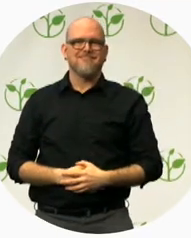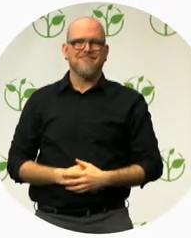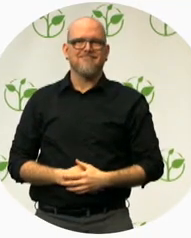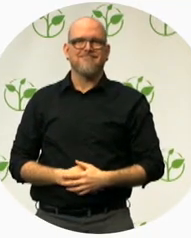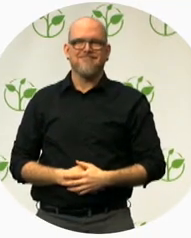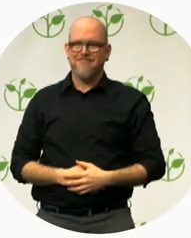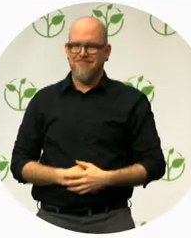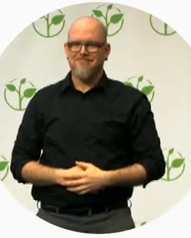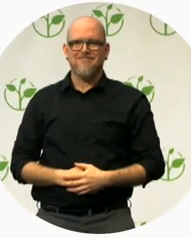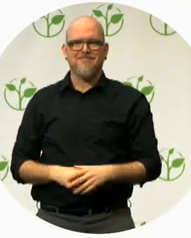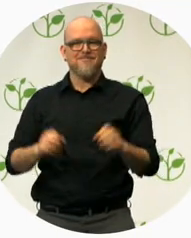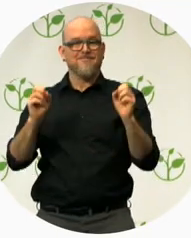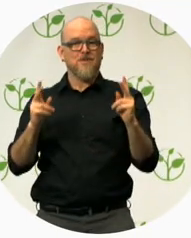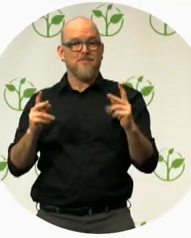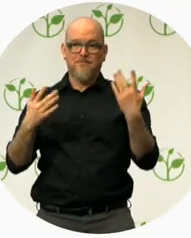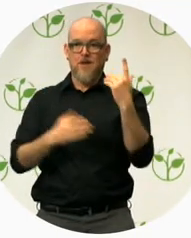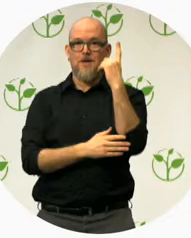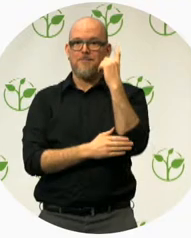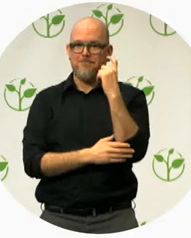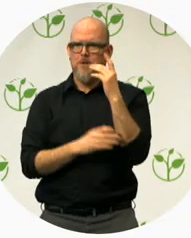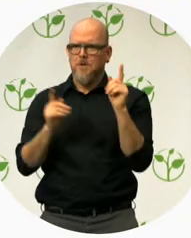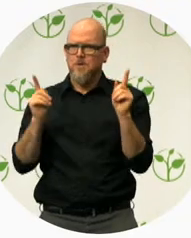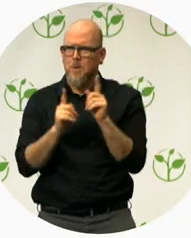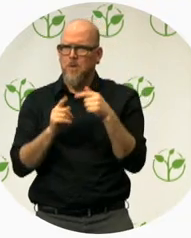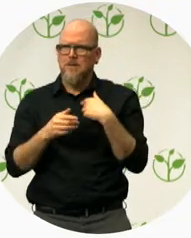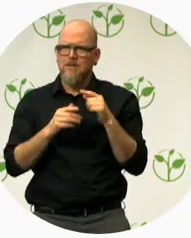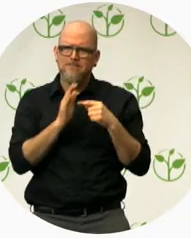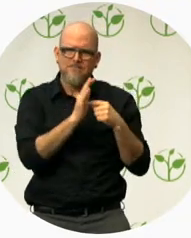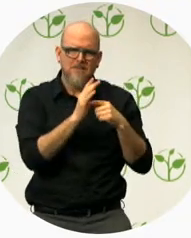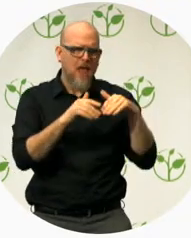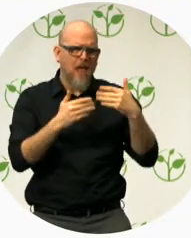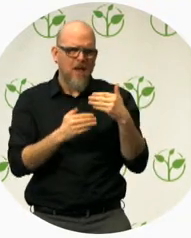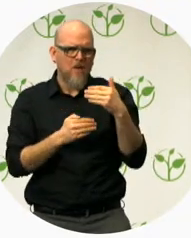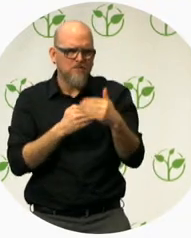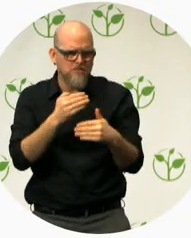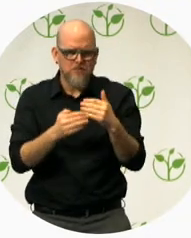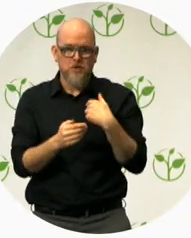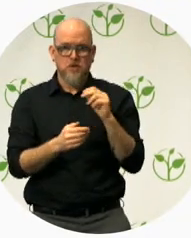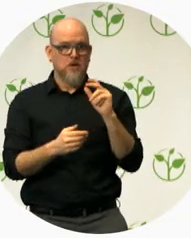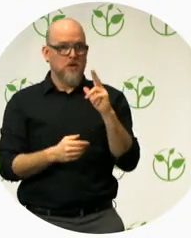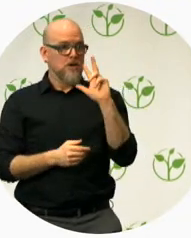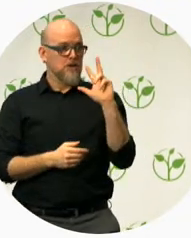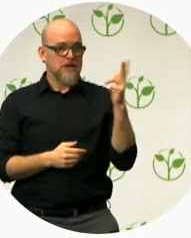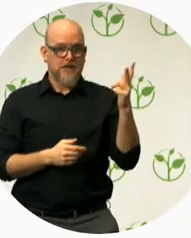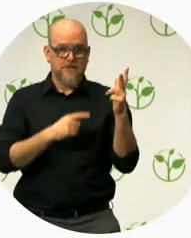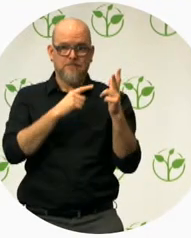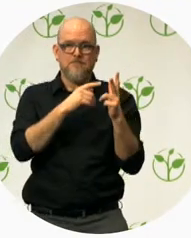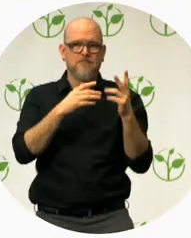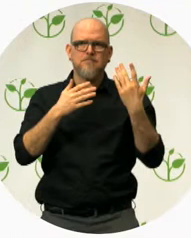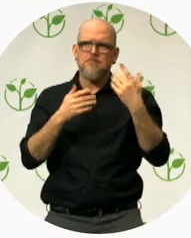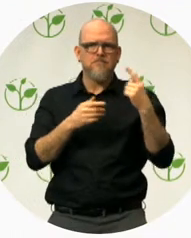We will start with a brief introduction of my 3 colleagues here on stage, and then we move into explaining very